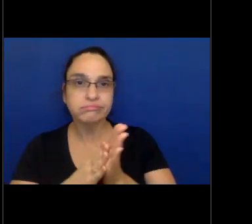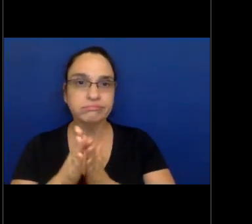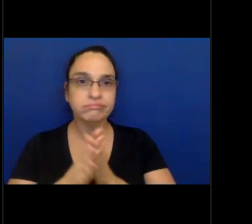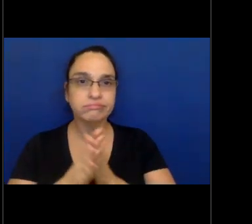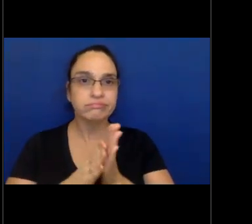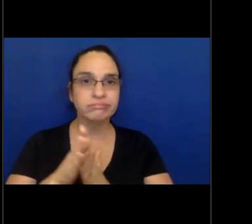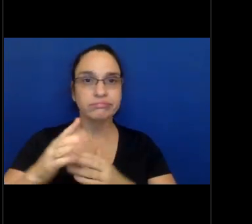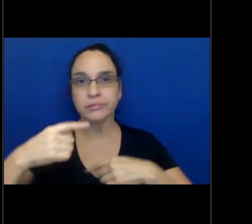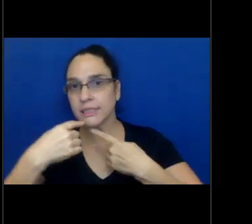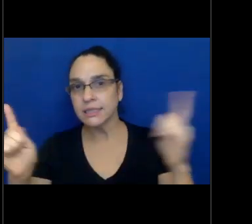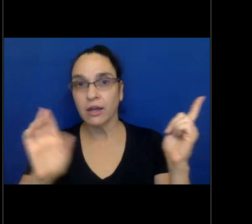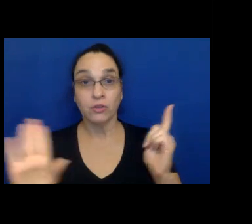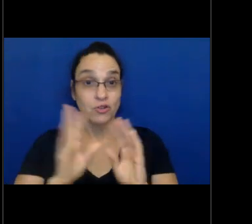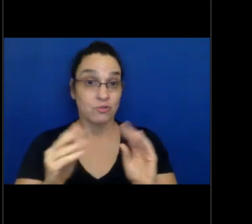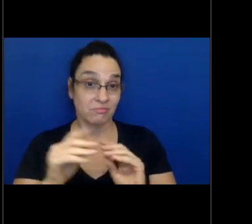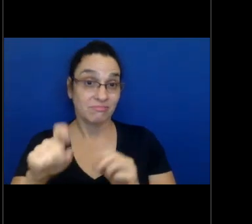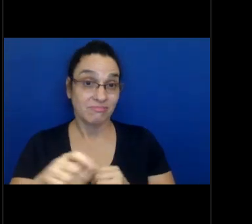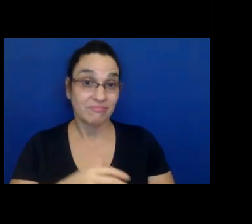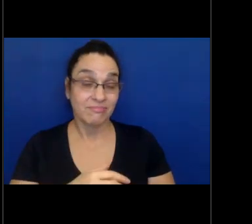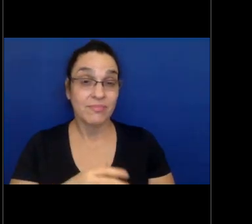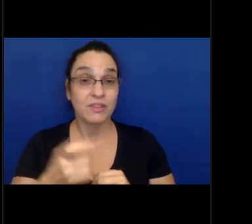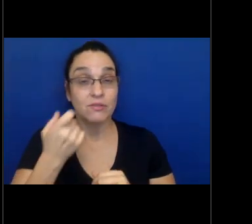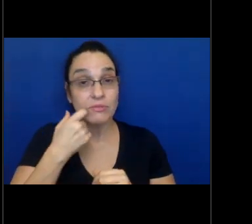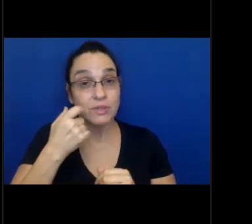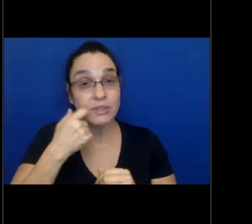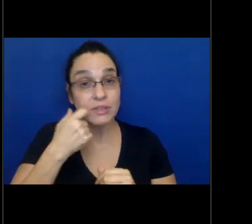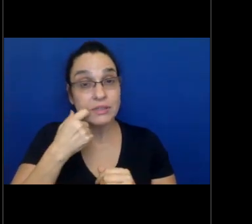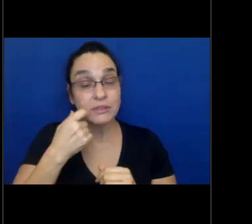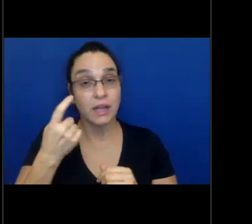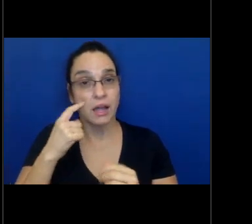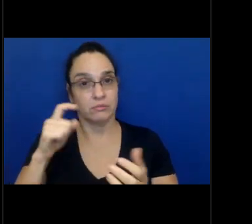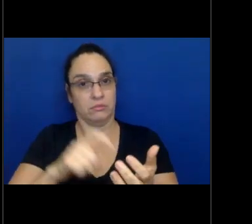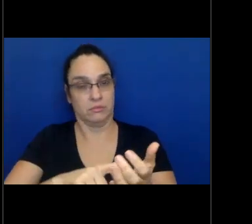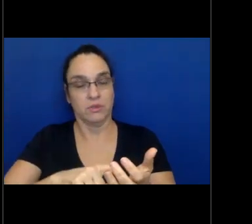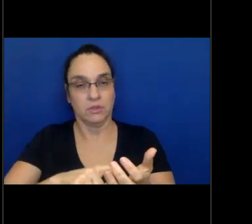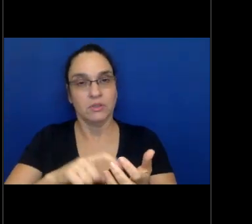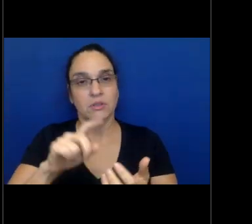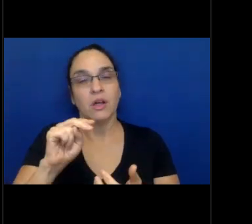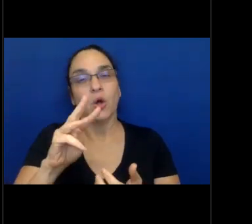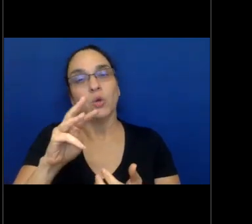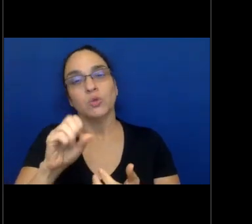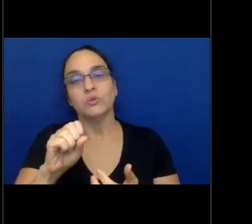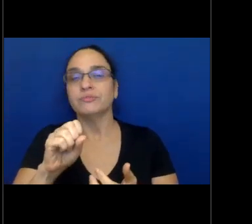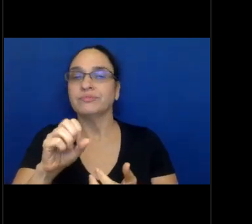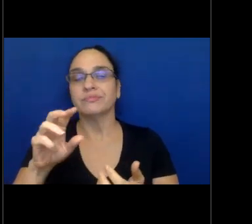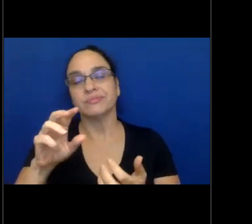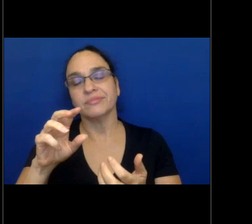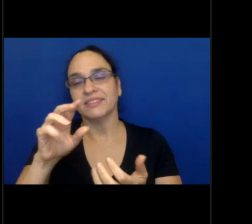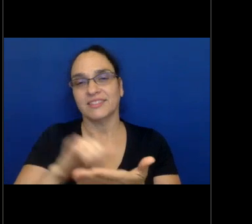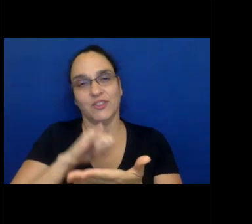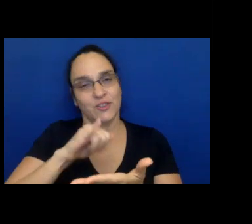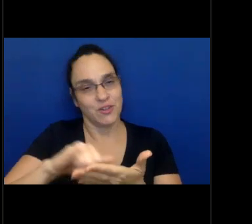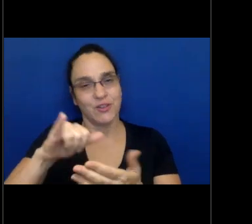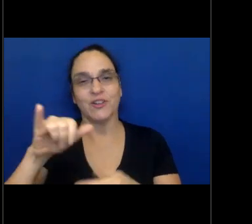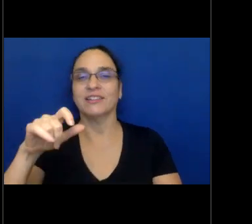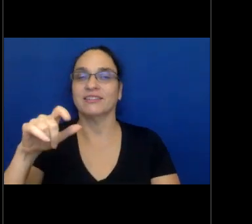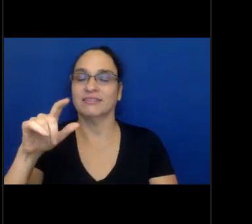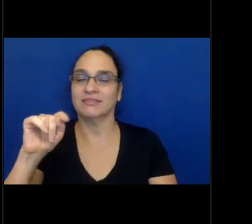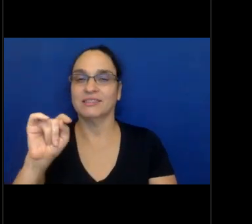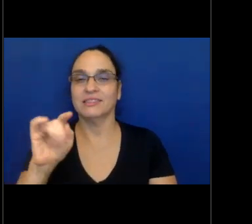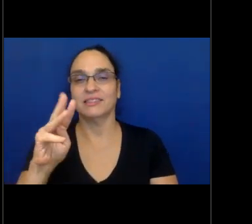recent piece in the New York Times: "Your job will never love you back." Well, our job